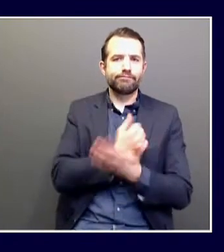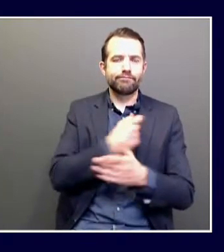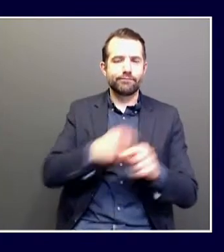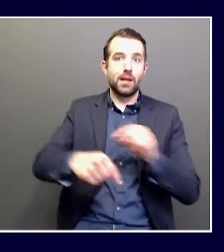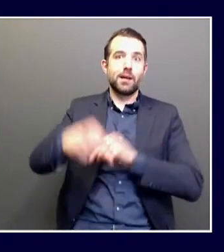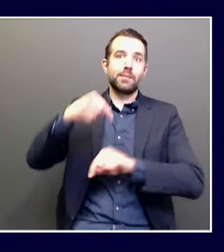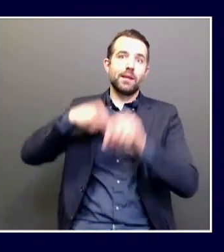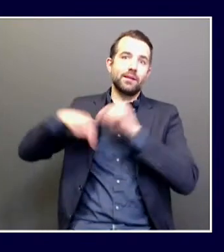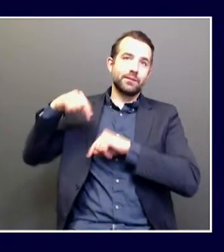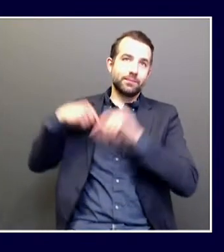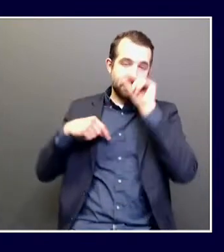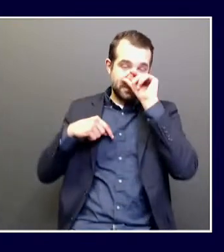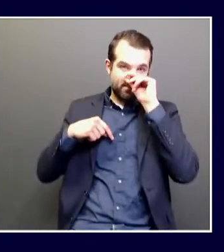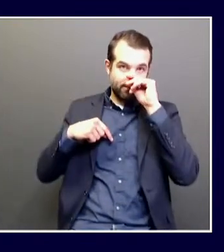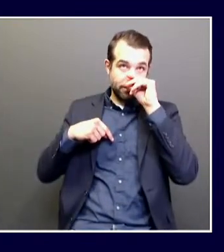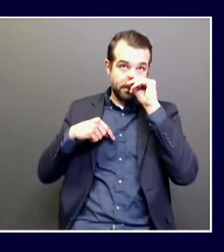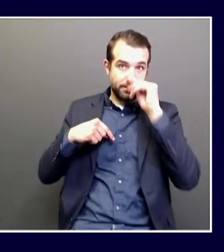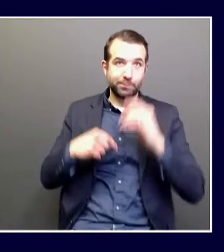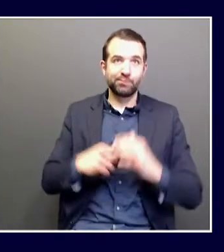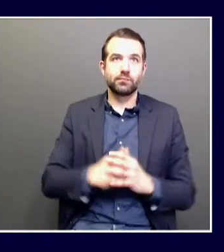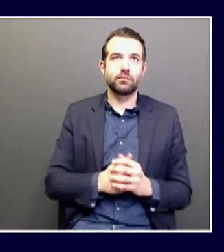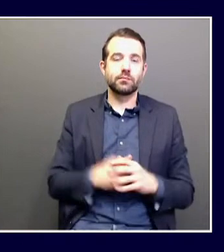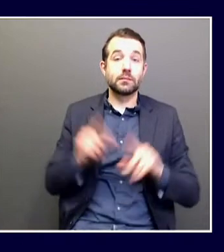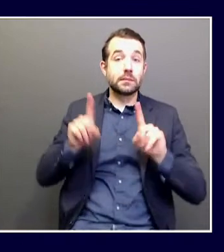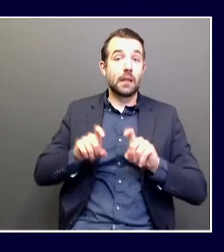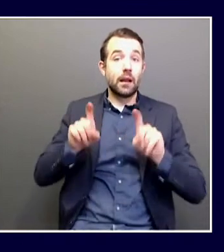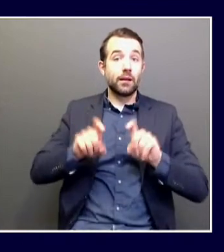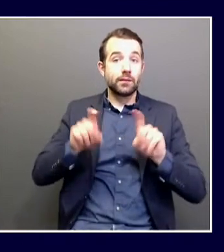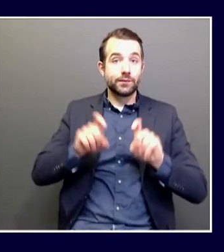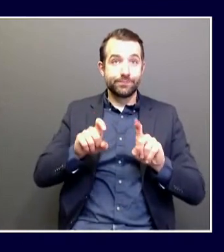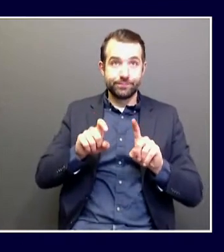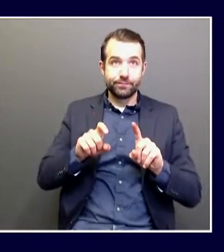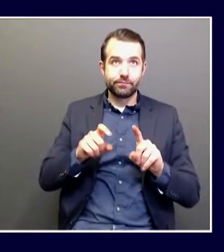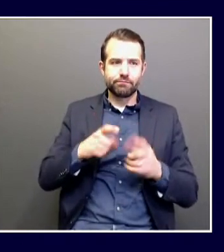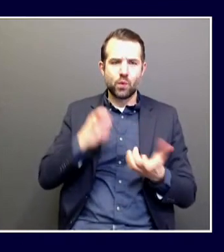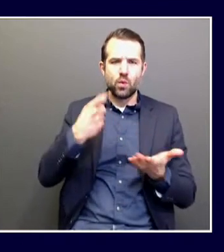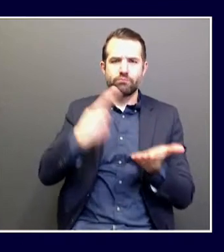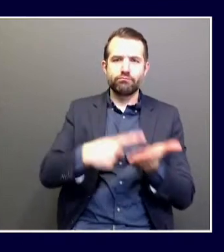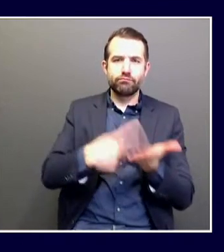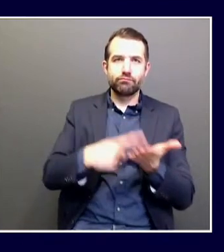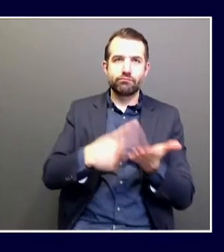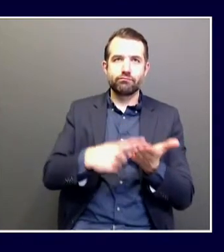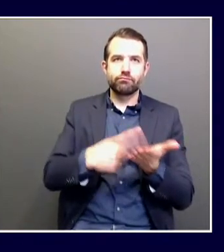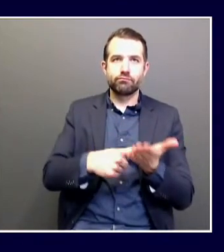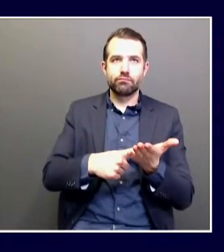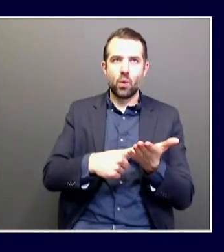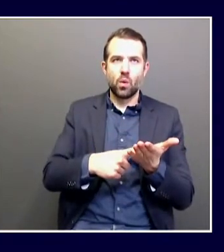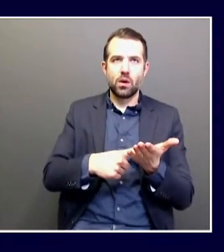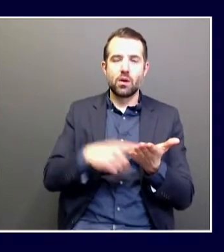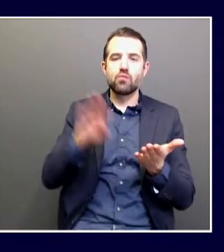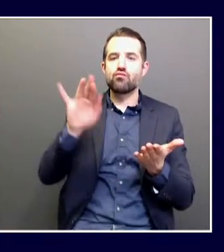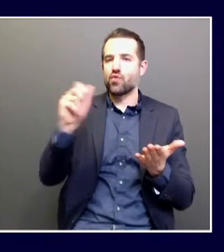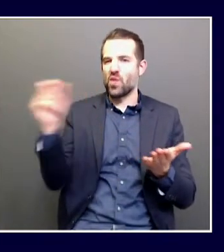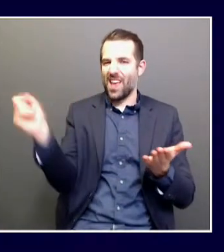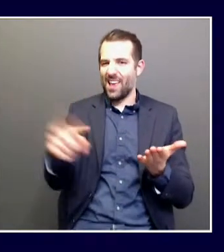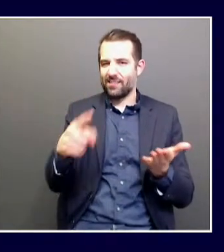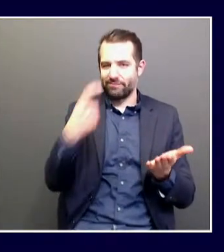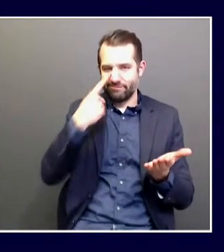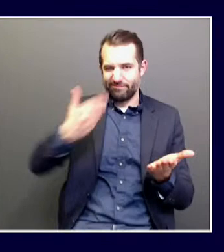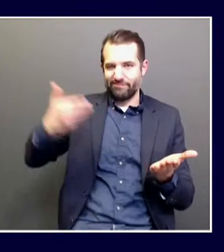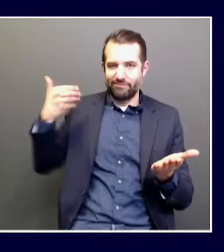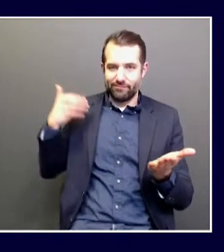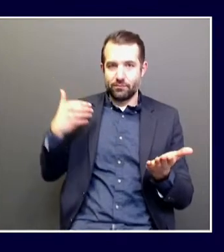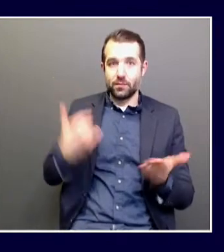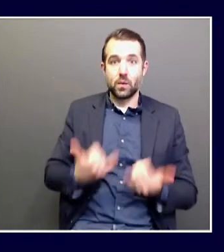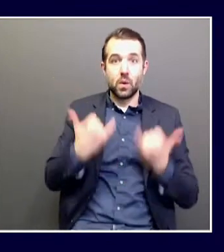of the day, which is testing. I know, so Brian asked about testing in